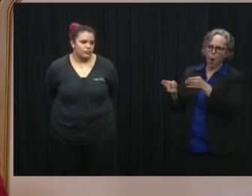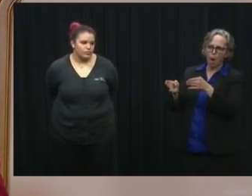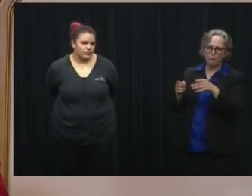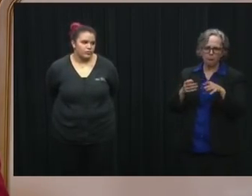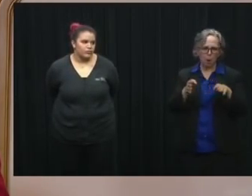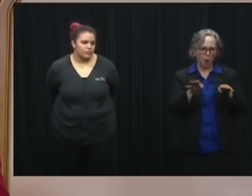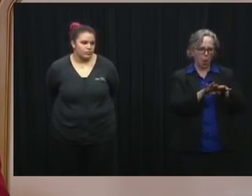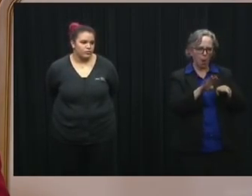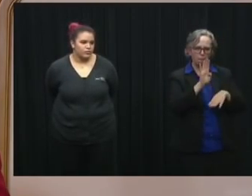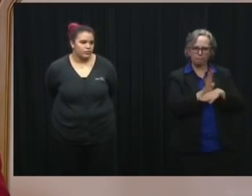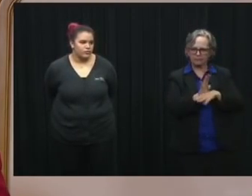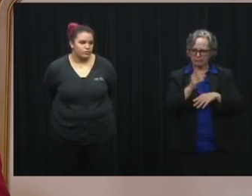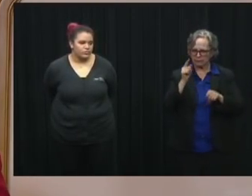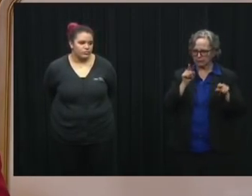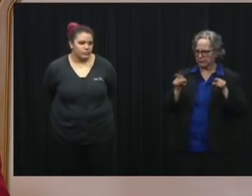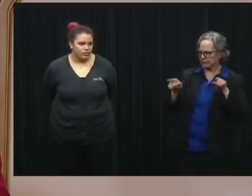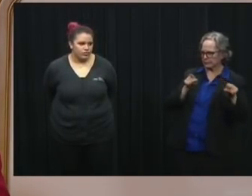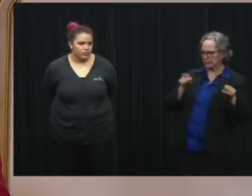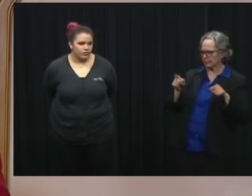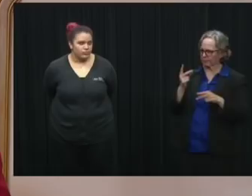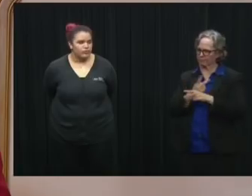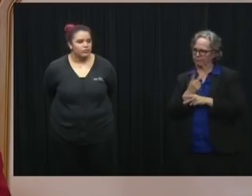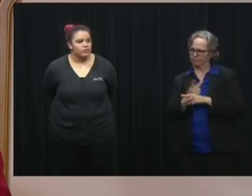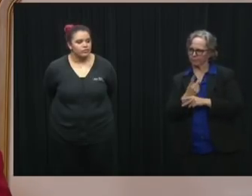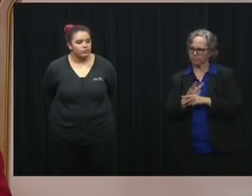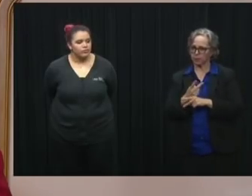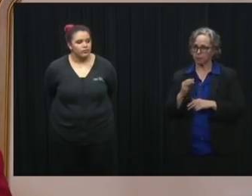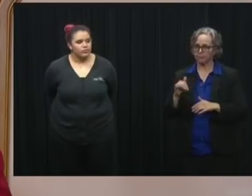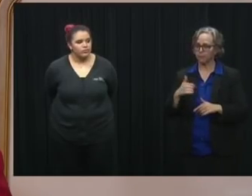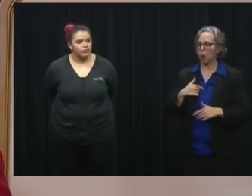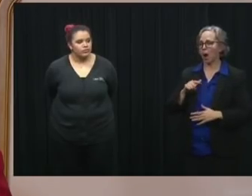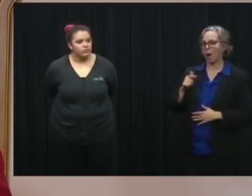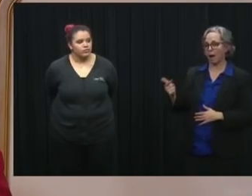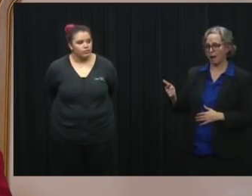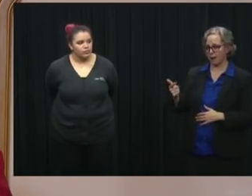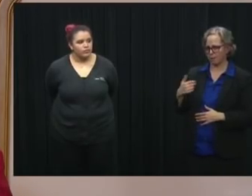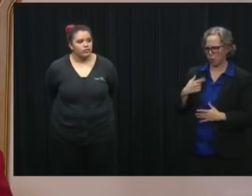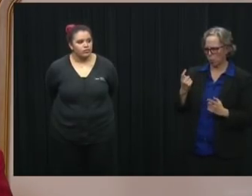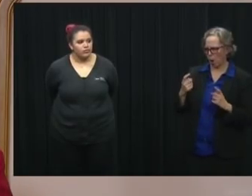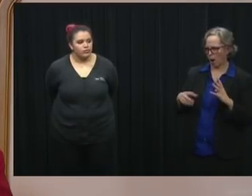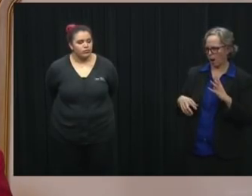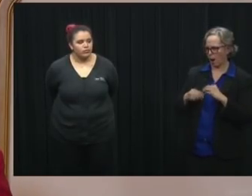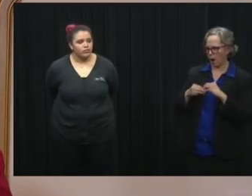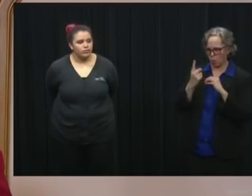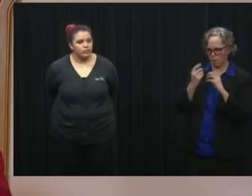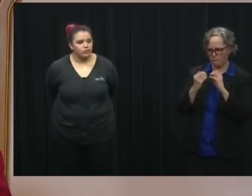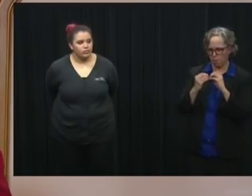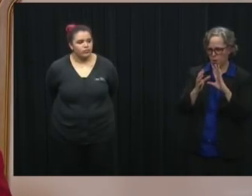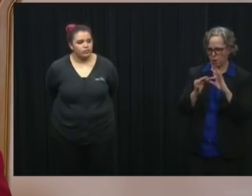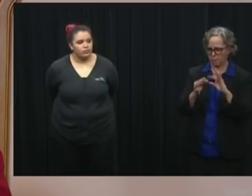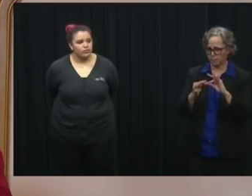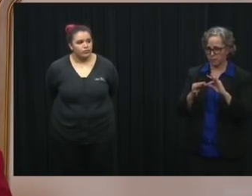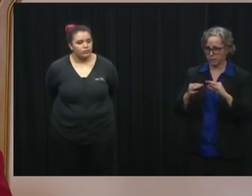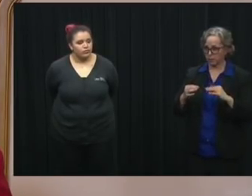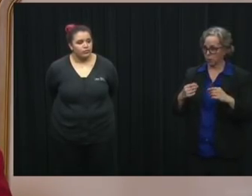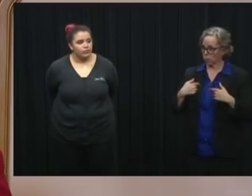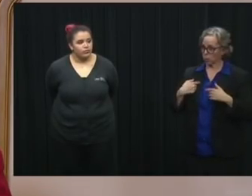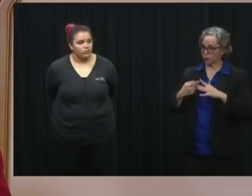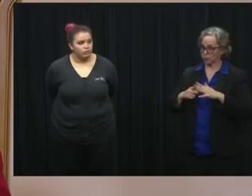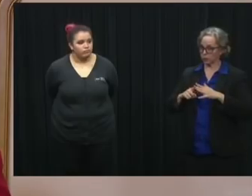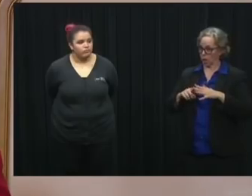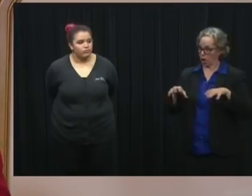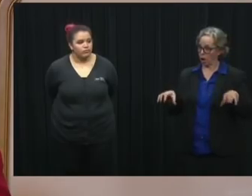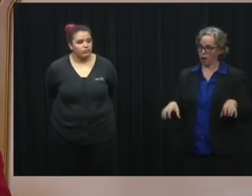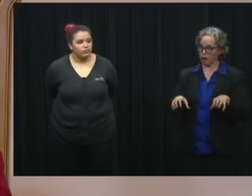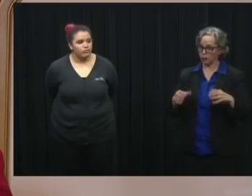you, before I turn to John, we're starting to take action today against a company, and it will not be,